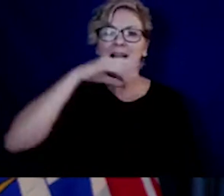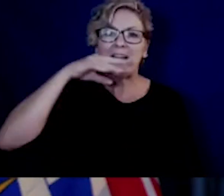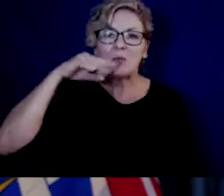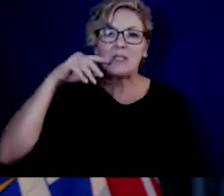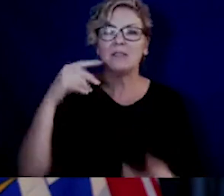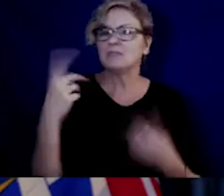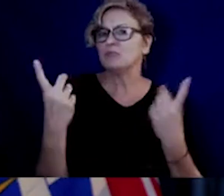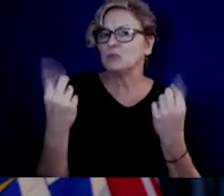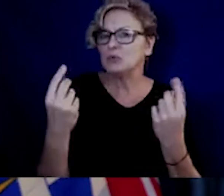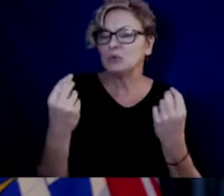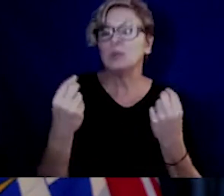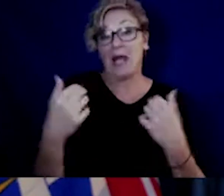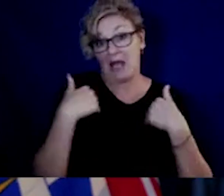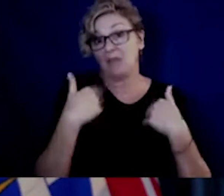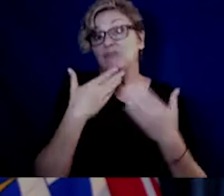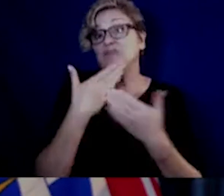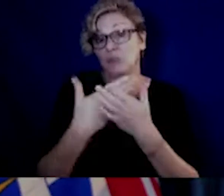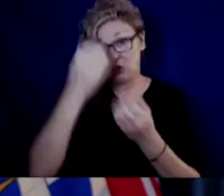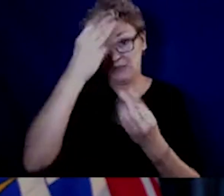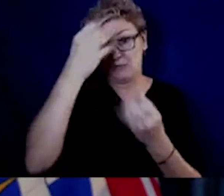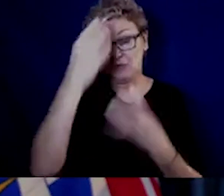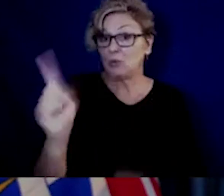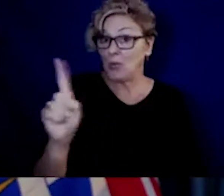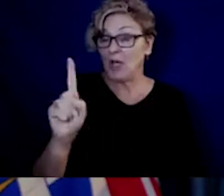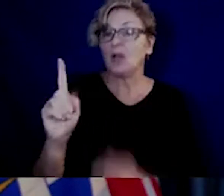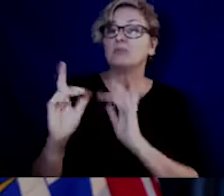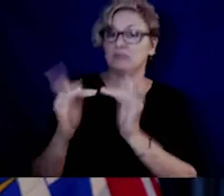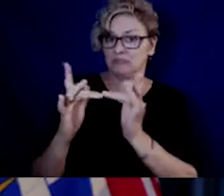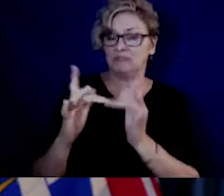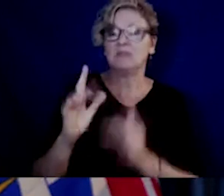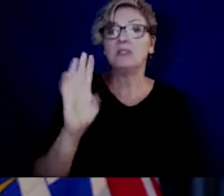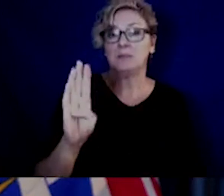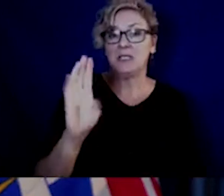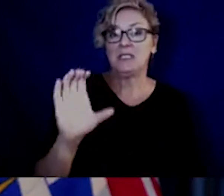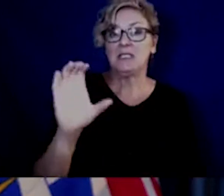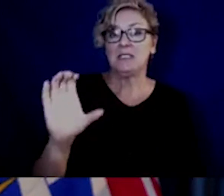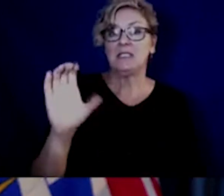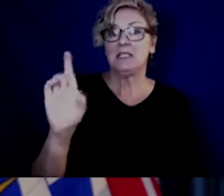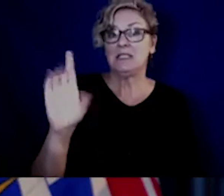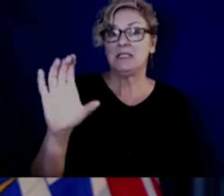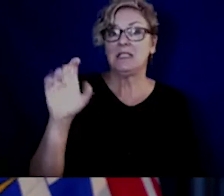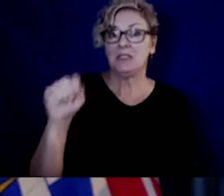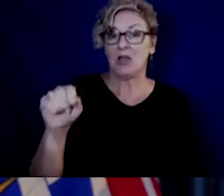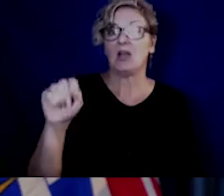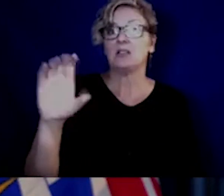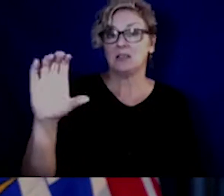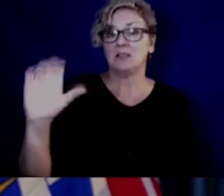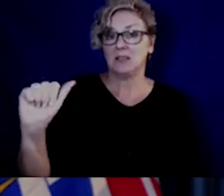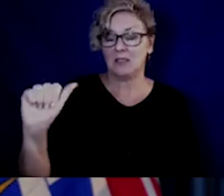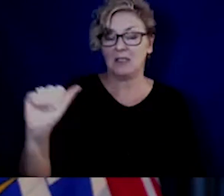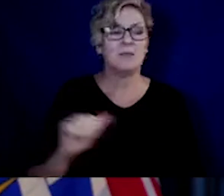bccdc.ca, and it has events and Halloween. We have some really specific things in there. So what I would say is it depends a little bit on your